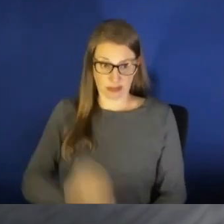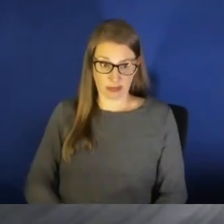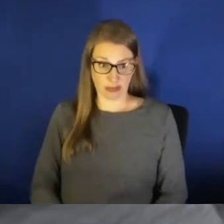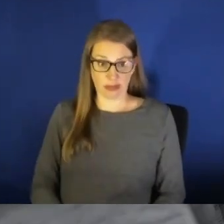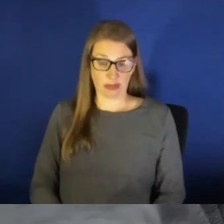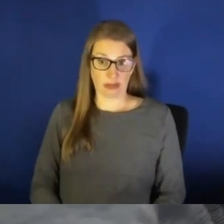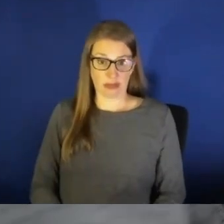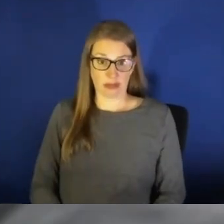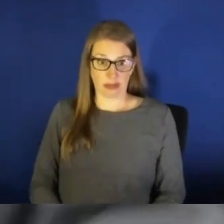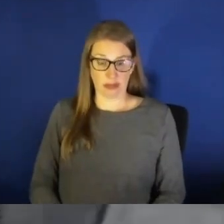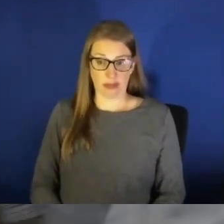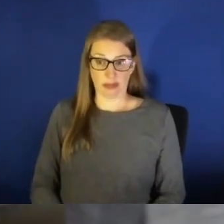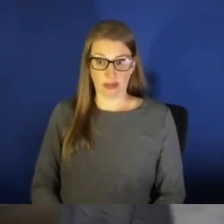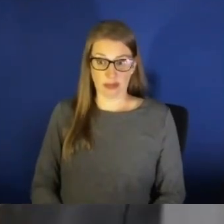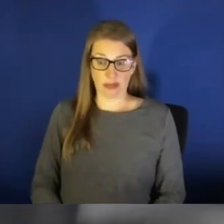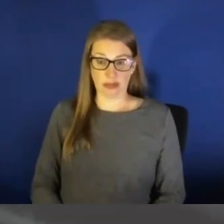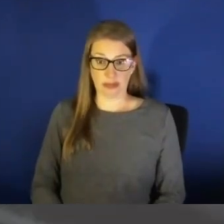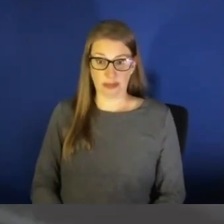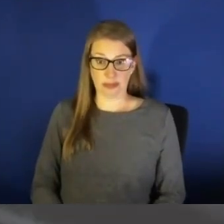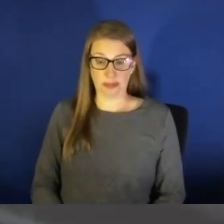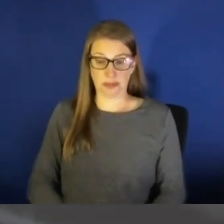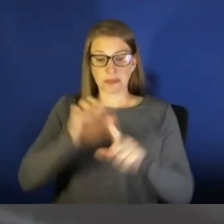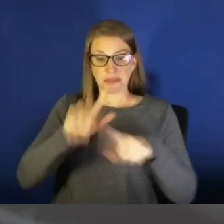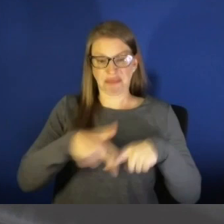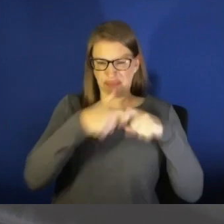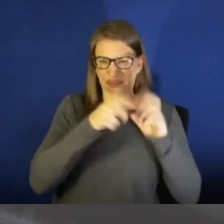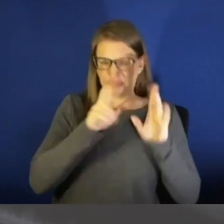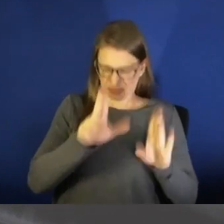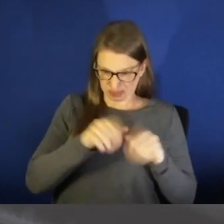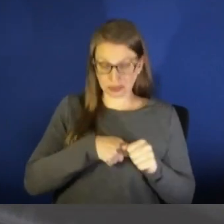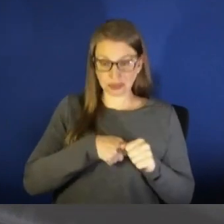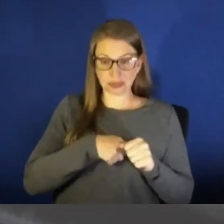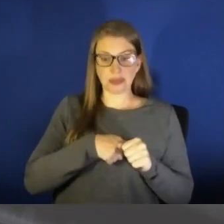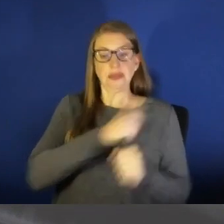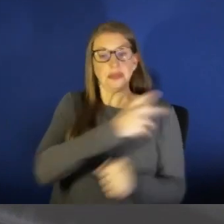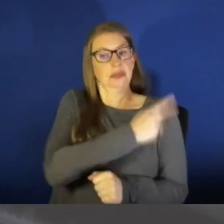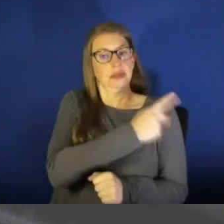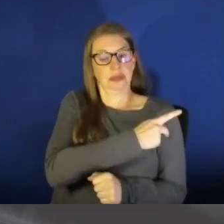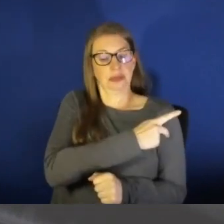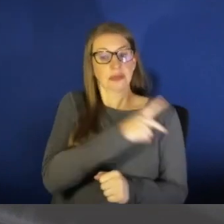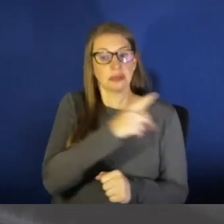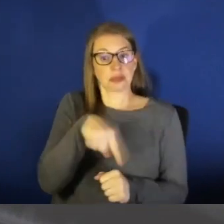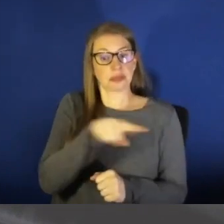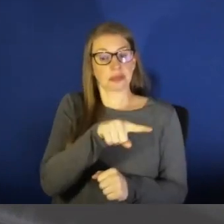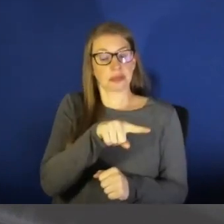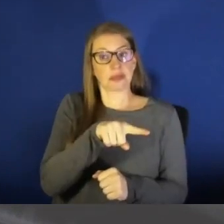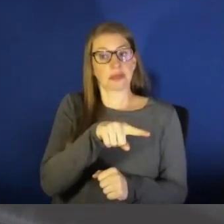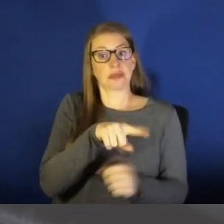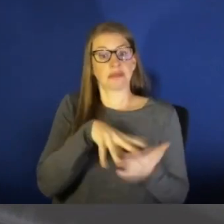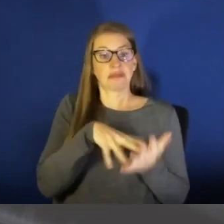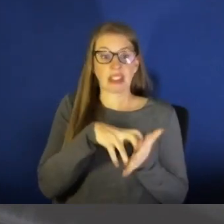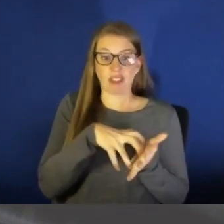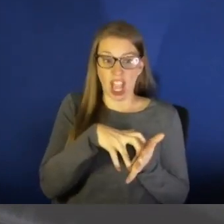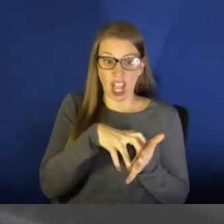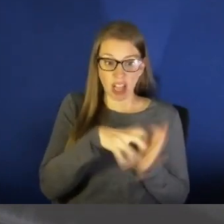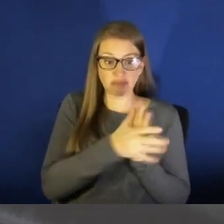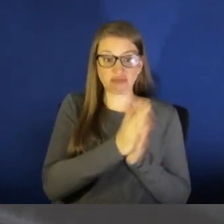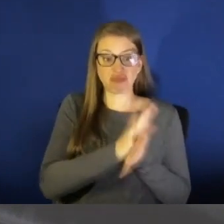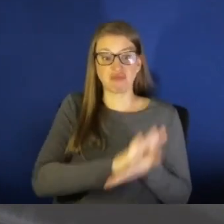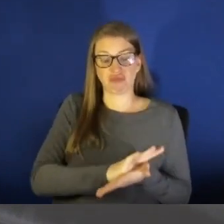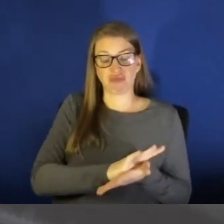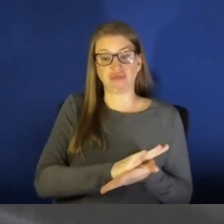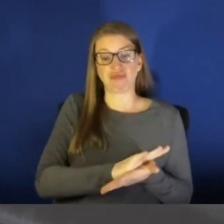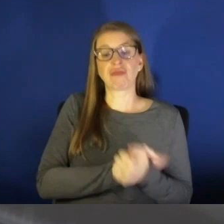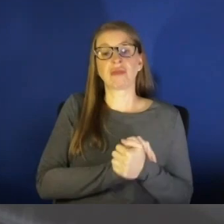I should take a little pause to say that even in patients who are getting a little frail, who might